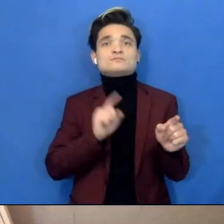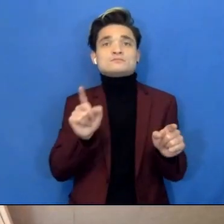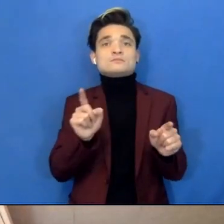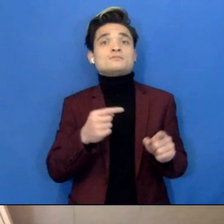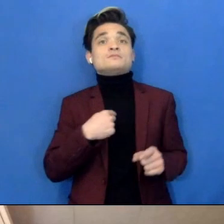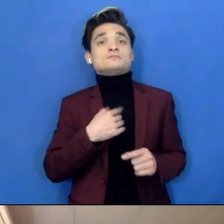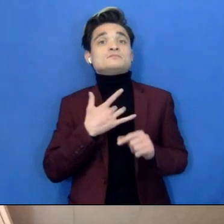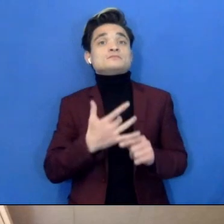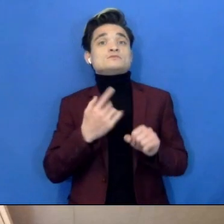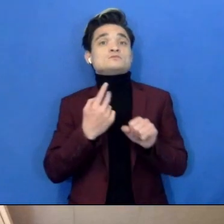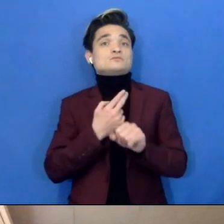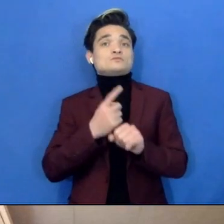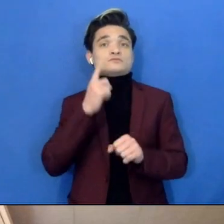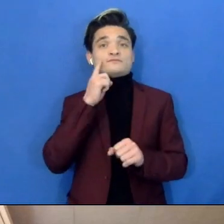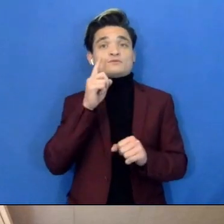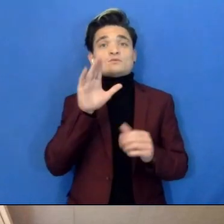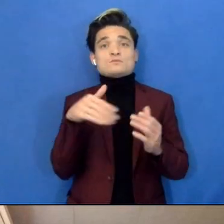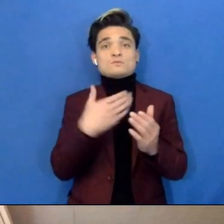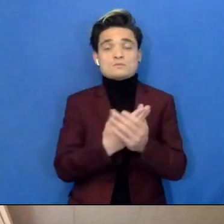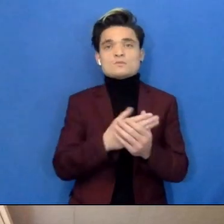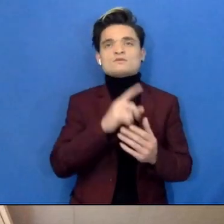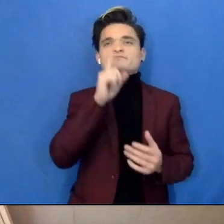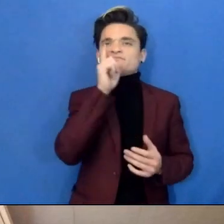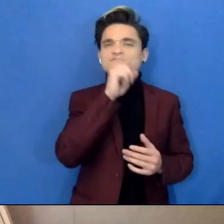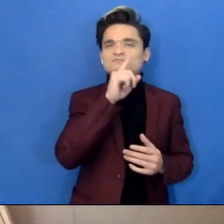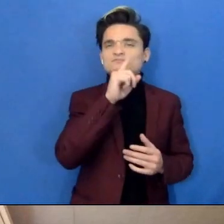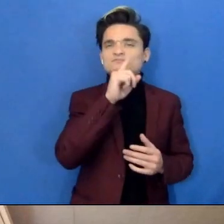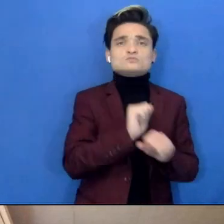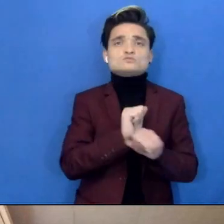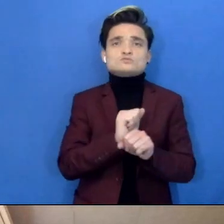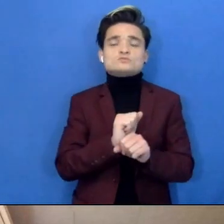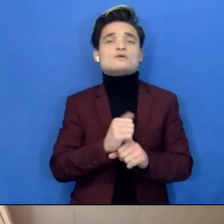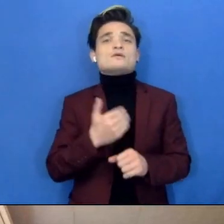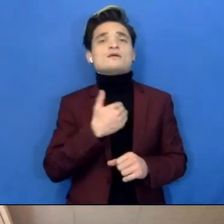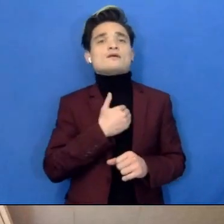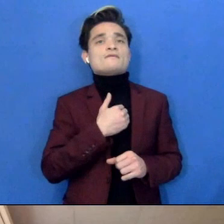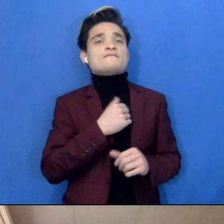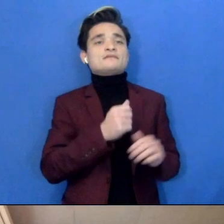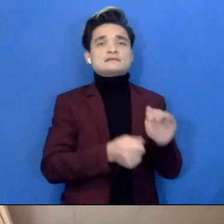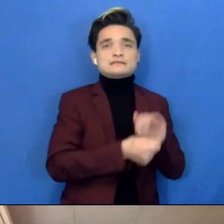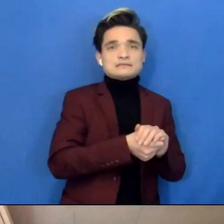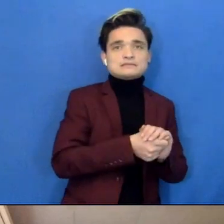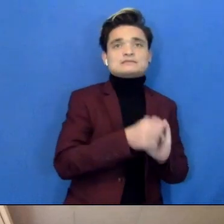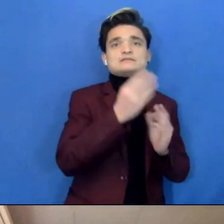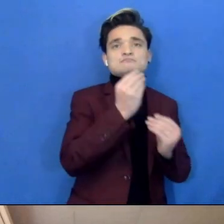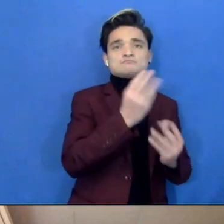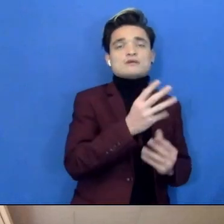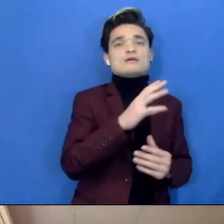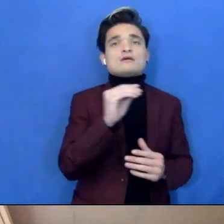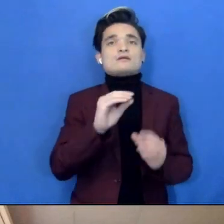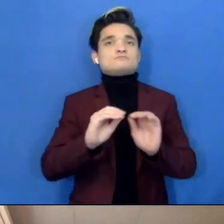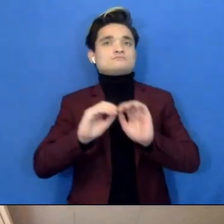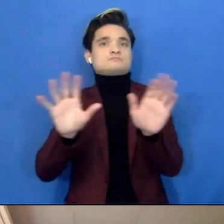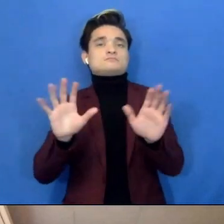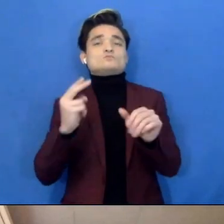this kind of explicit characterization and implicit characterization through the use of language, even if we have kind of physical attributes